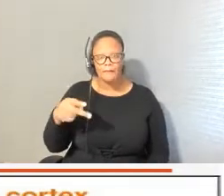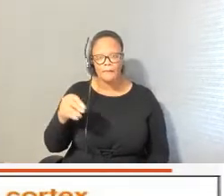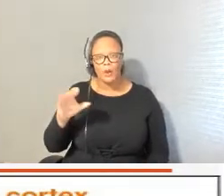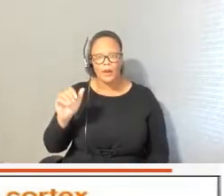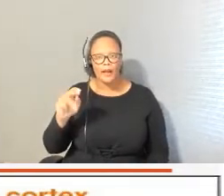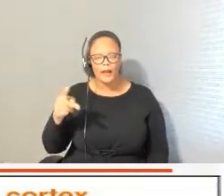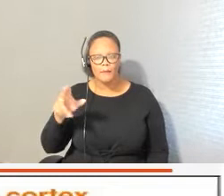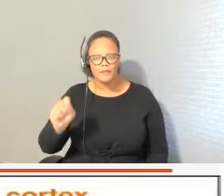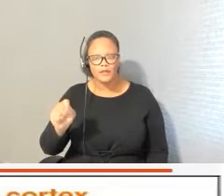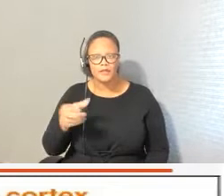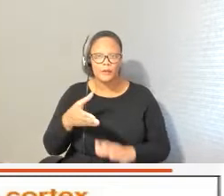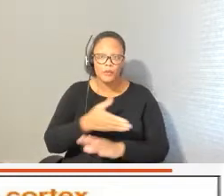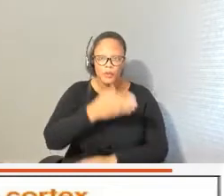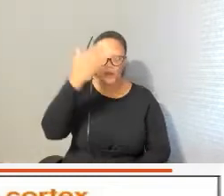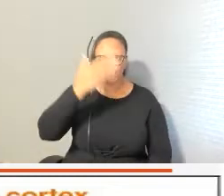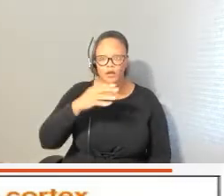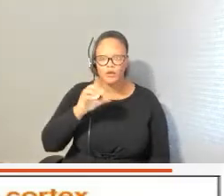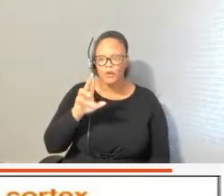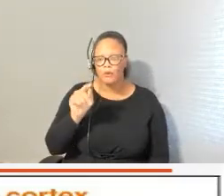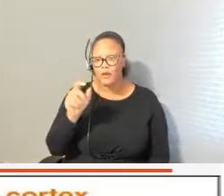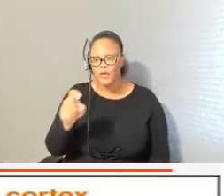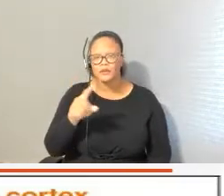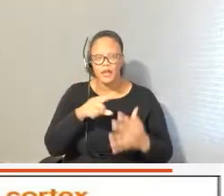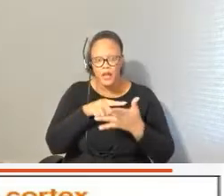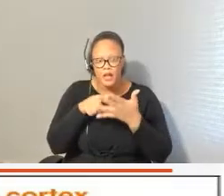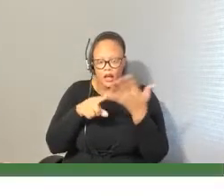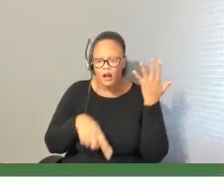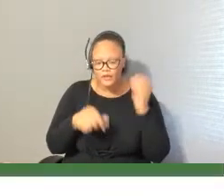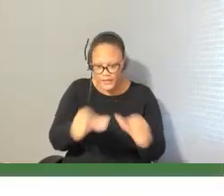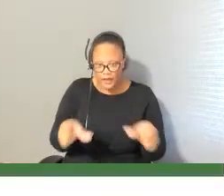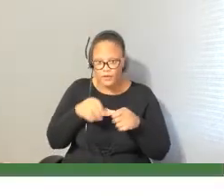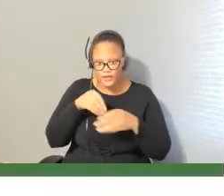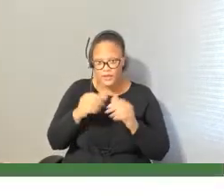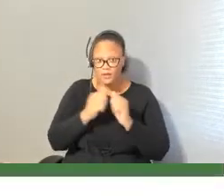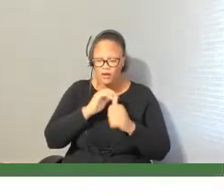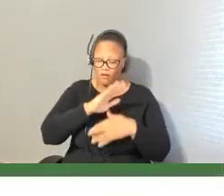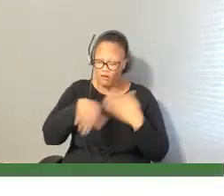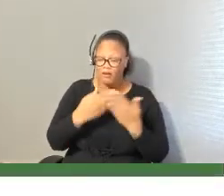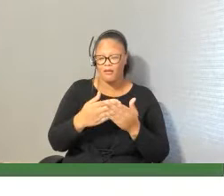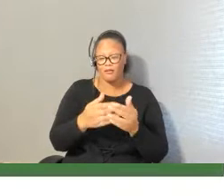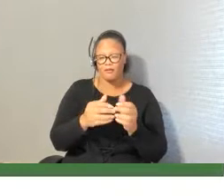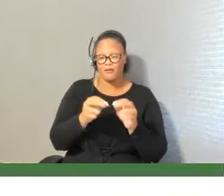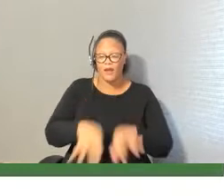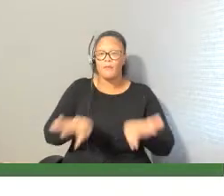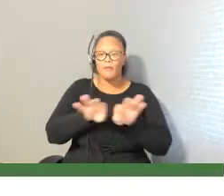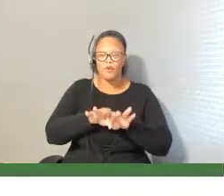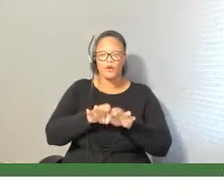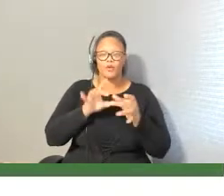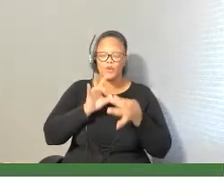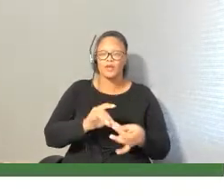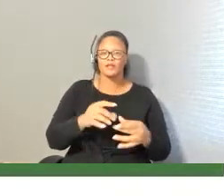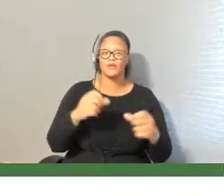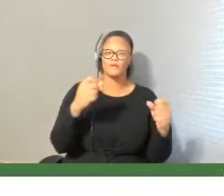prefrontal cortex. All those things are important when we talk about being in a flight or flight. It impacts memory,